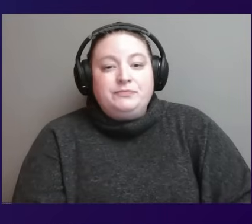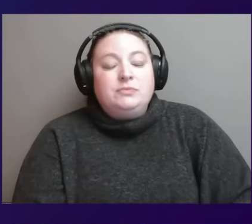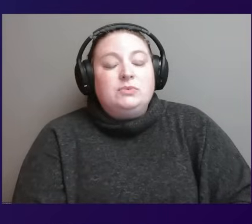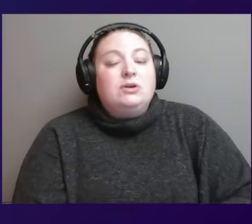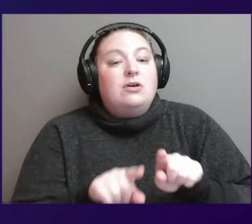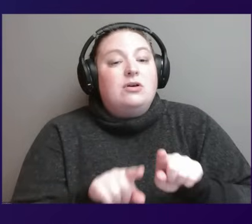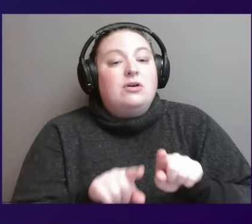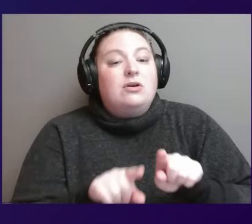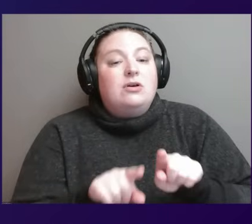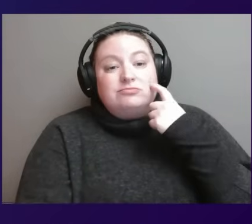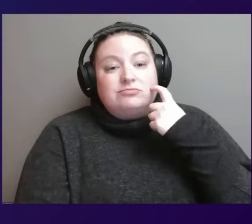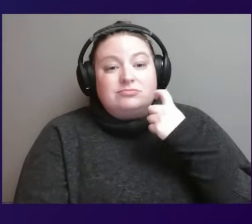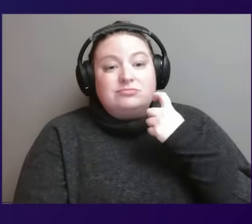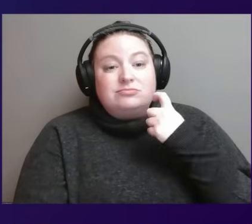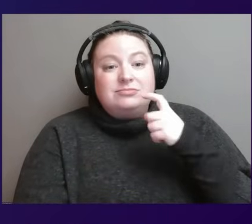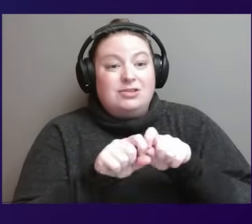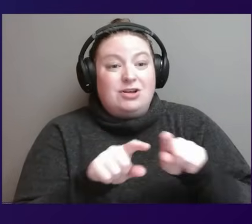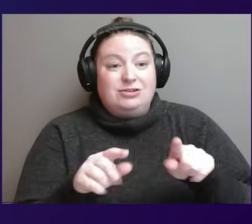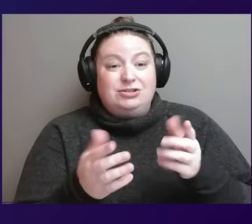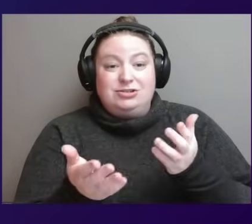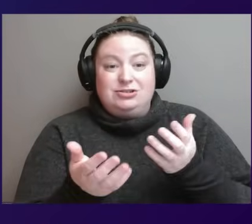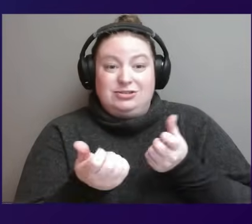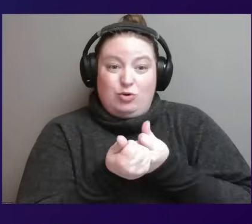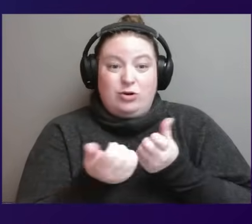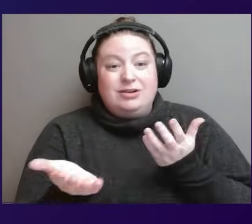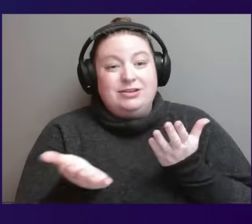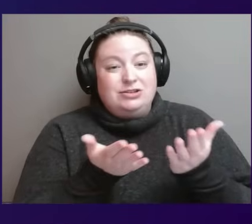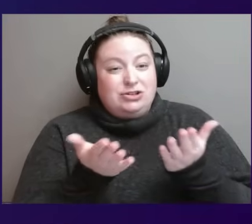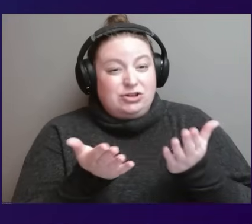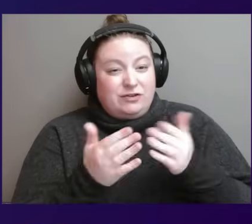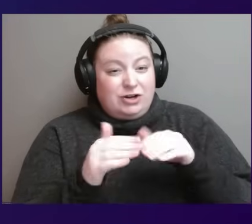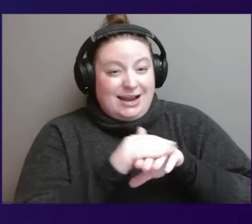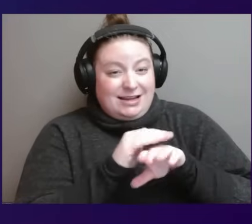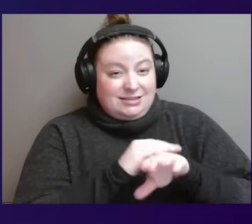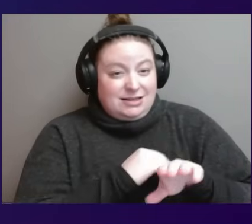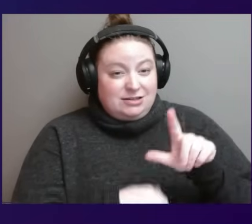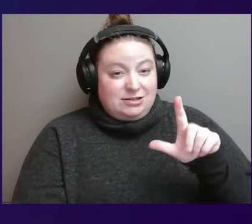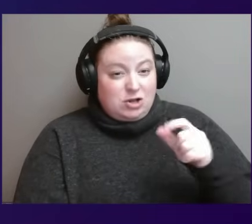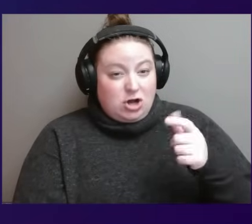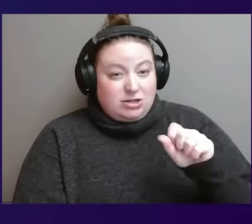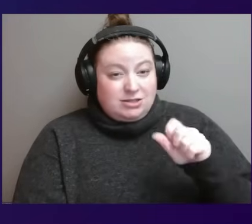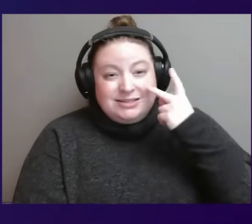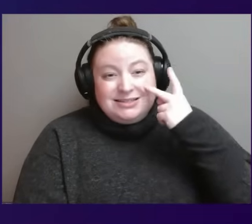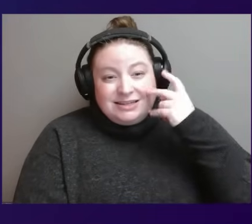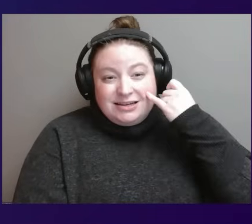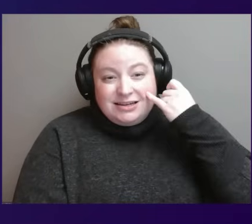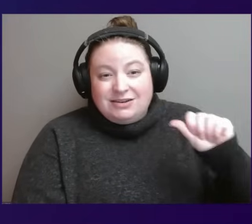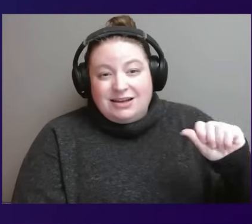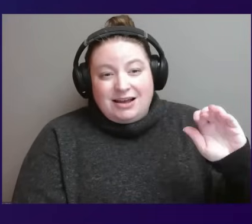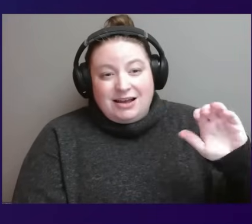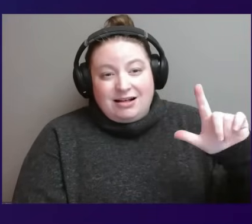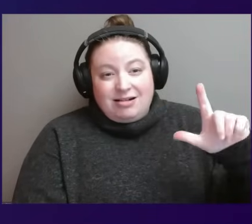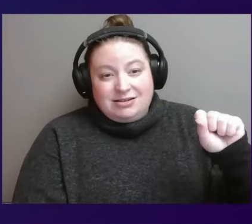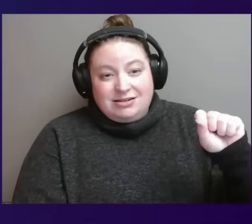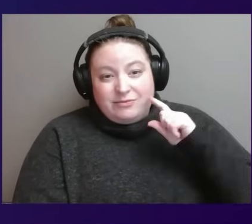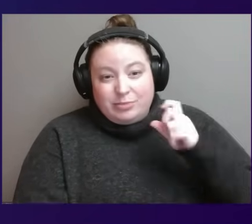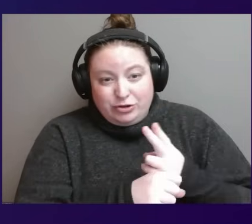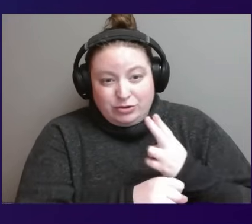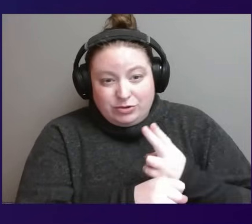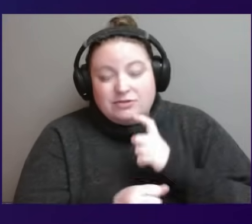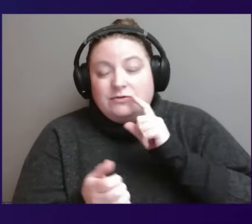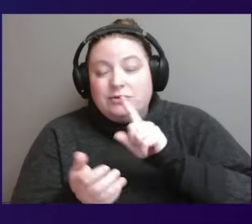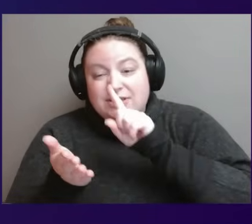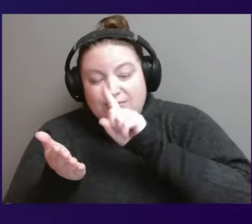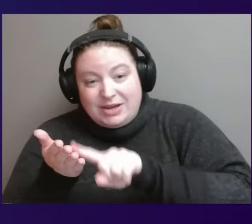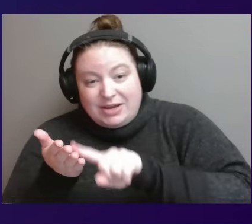our server access logs so that you can see whether ACLs have been used. So between inspecting server access logs to see